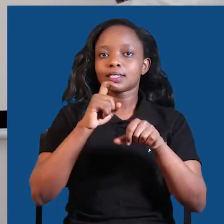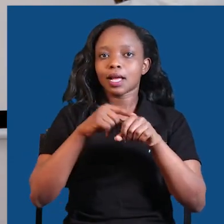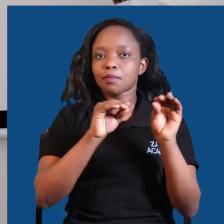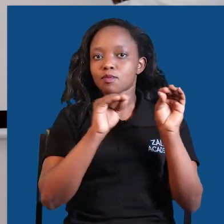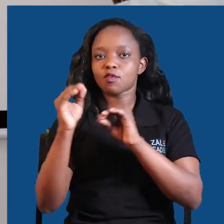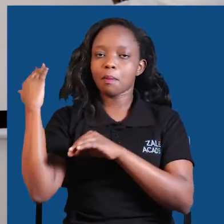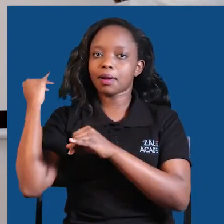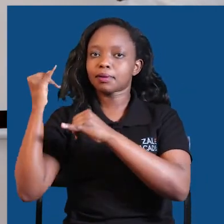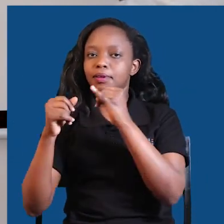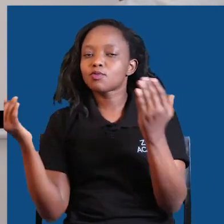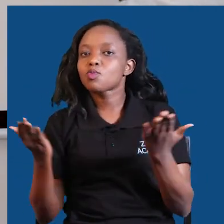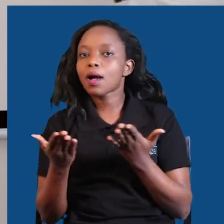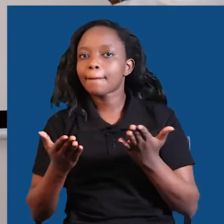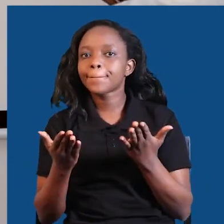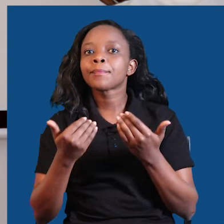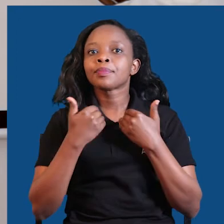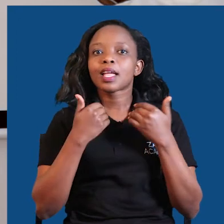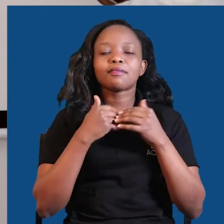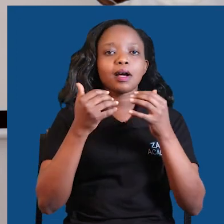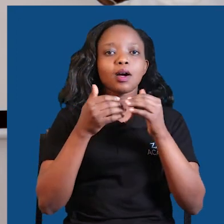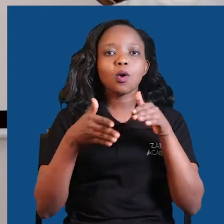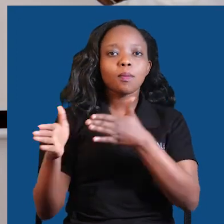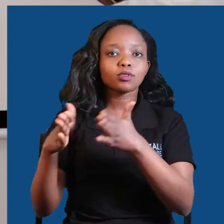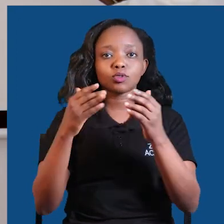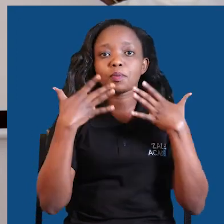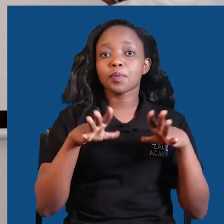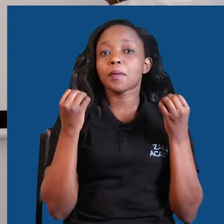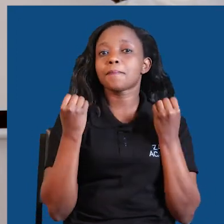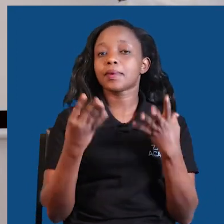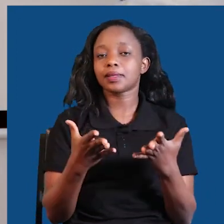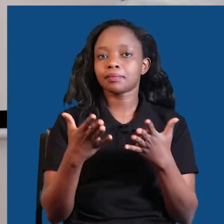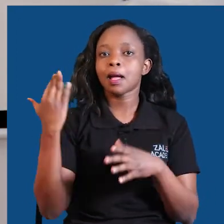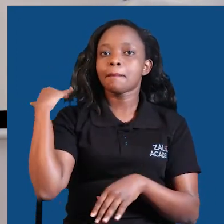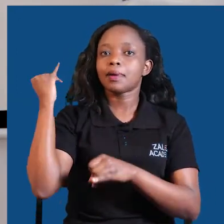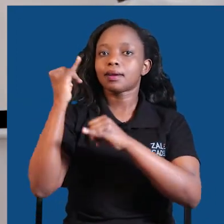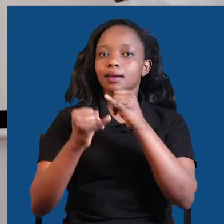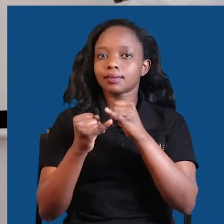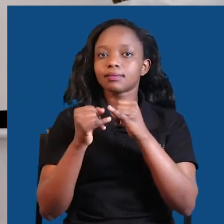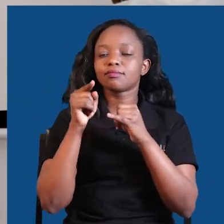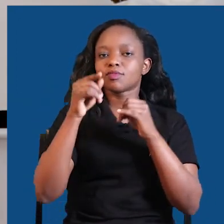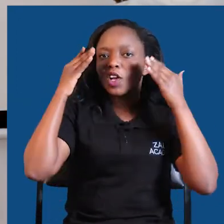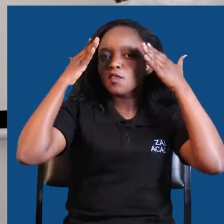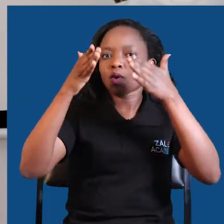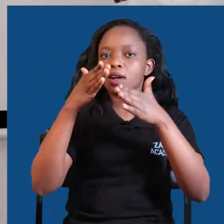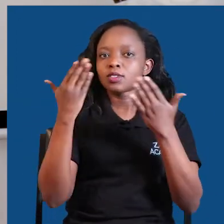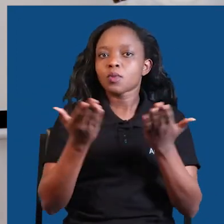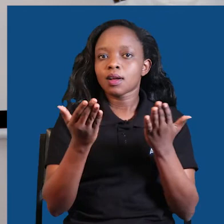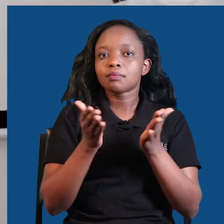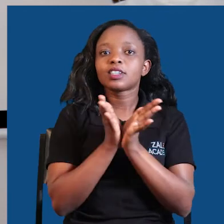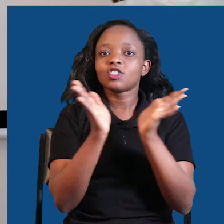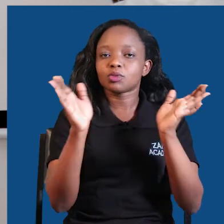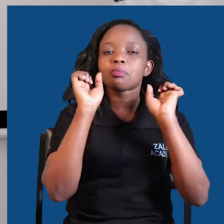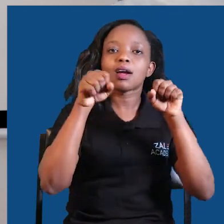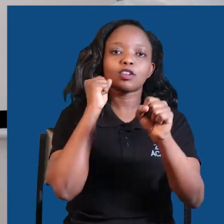backend development, now here is where you have a wide variety of people. So a backend developer is majorly somebody